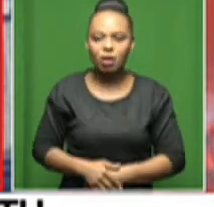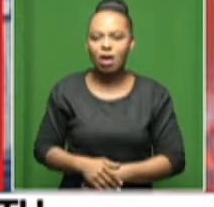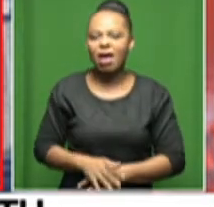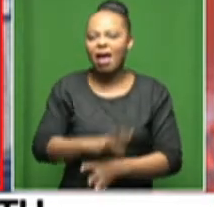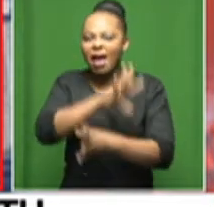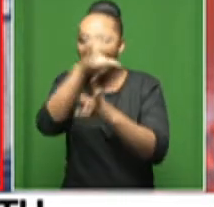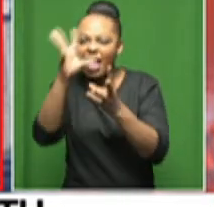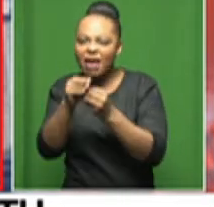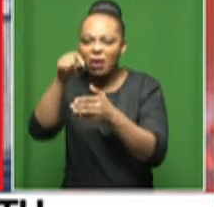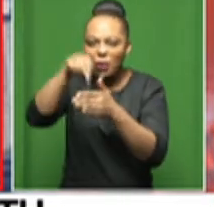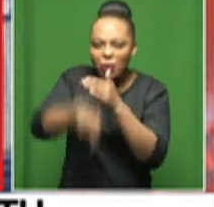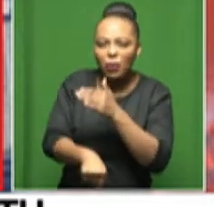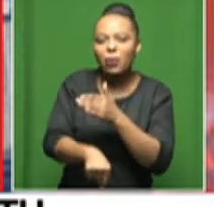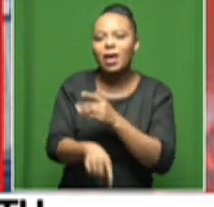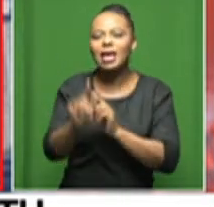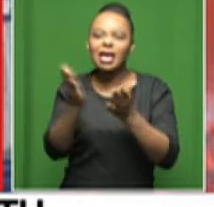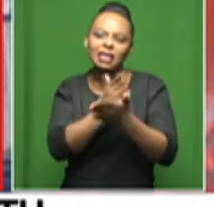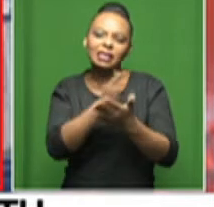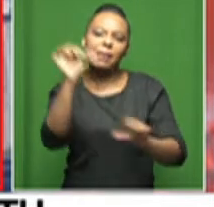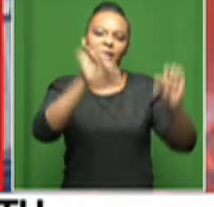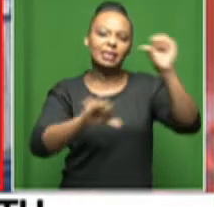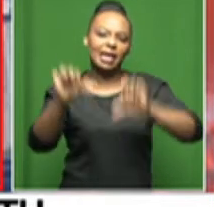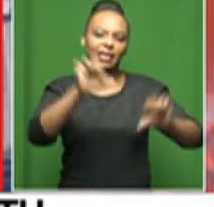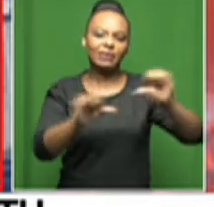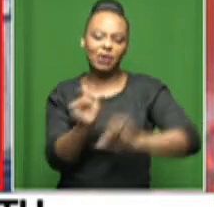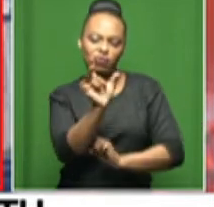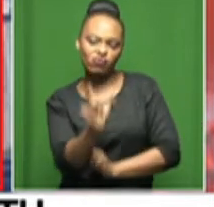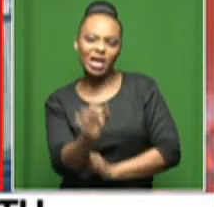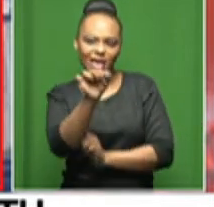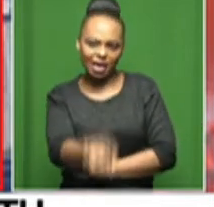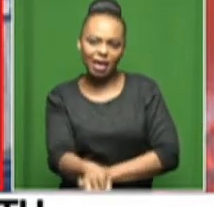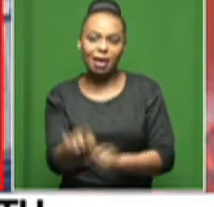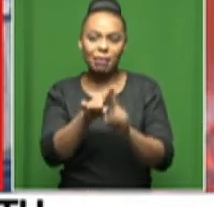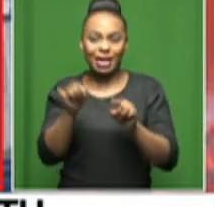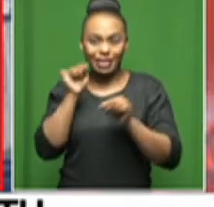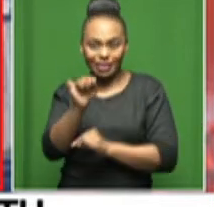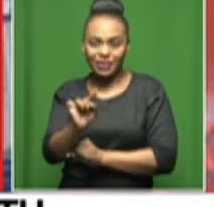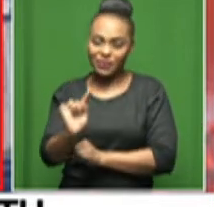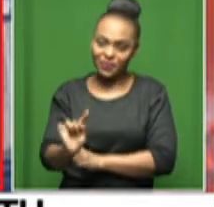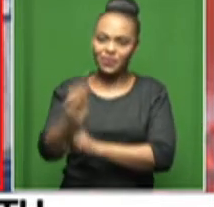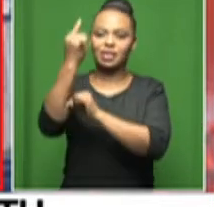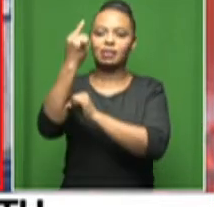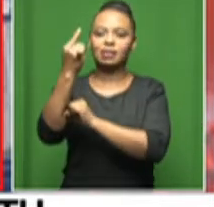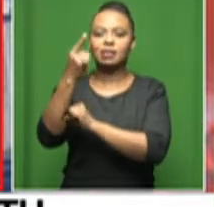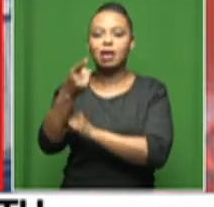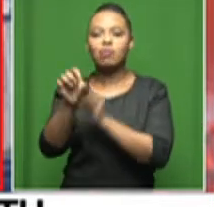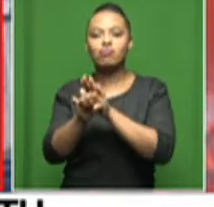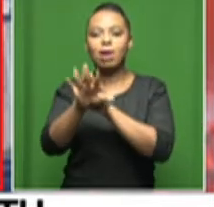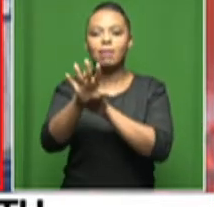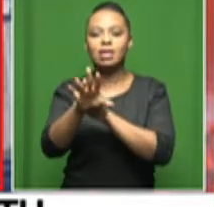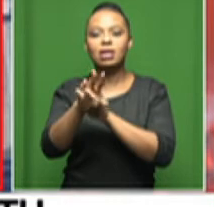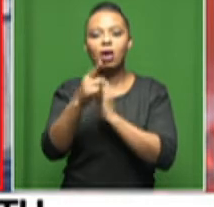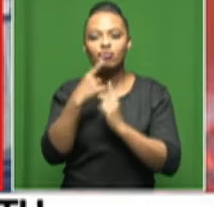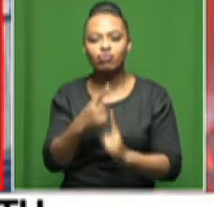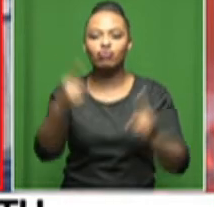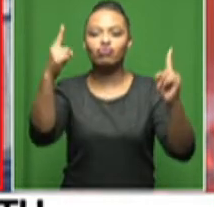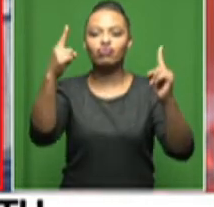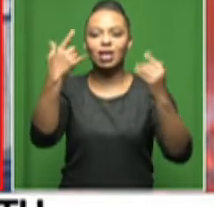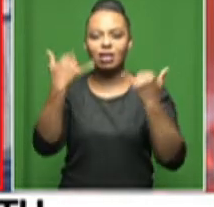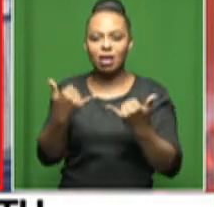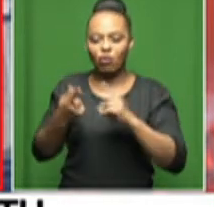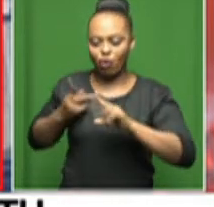details, scientific analysis of this nature. However, this one being the first of those public releases of these results,